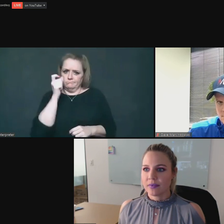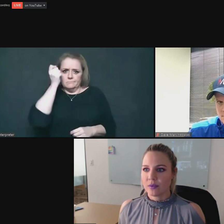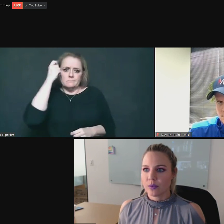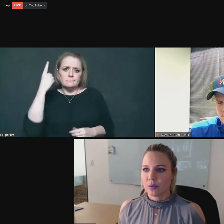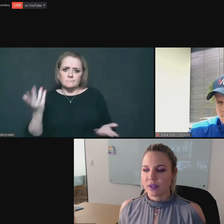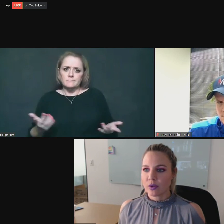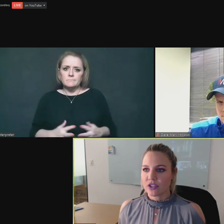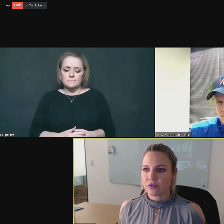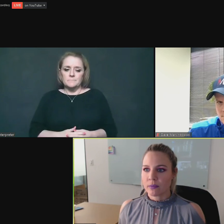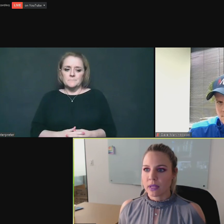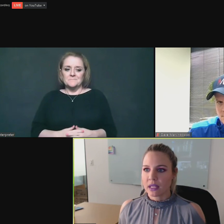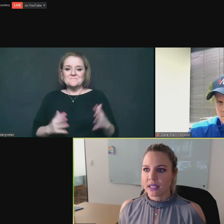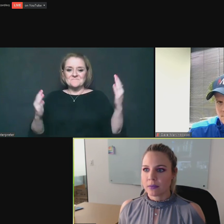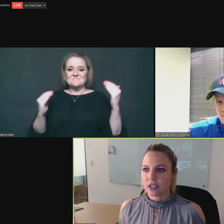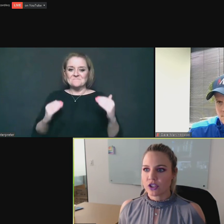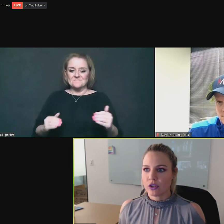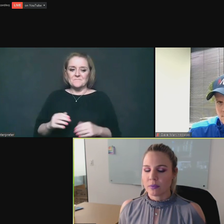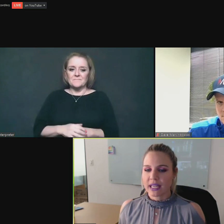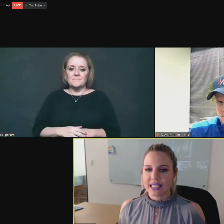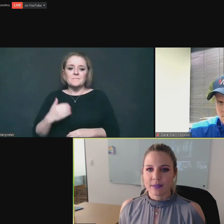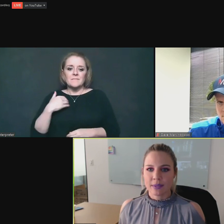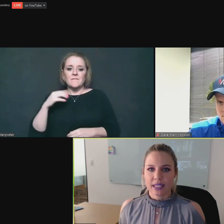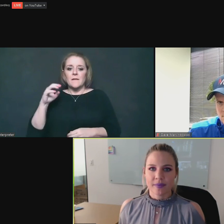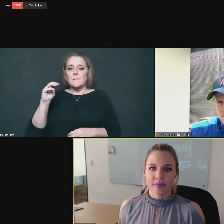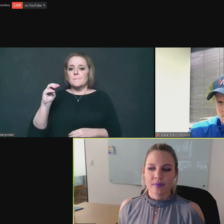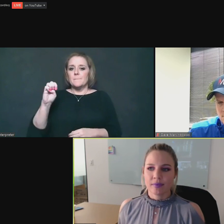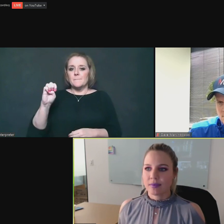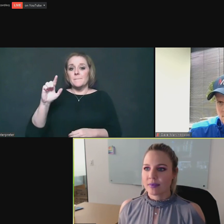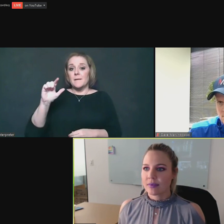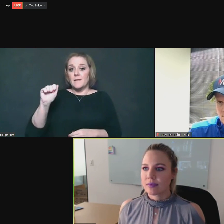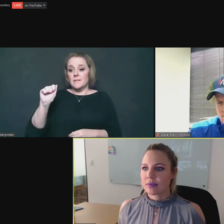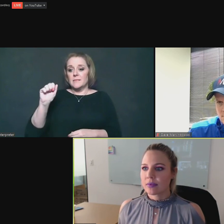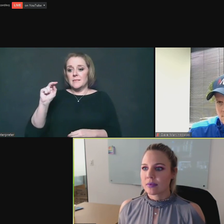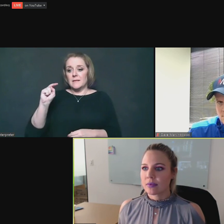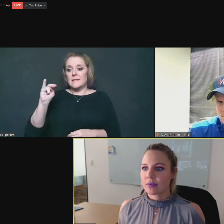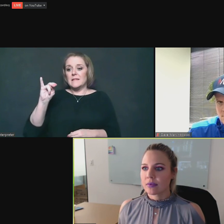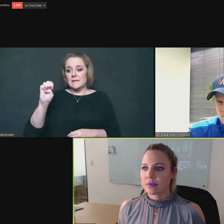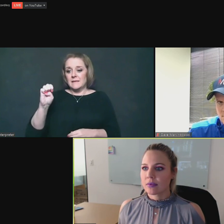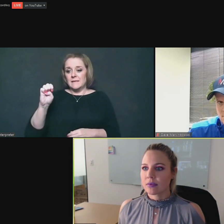Okay, we have a question from Melanie Camacho from KCBD.